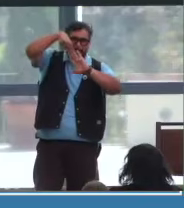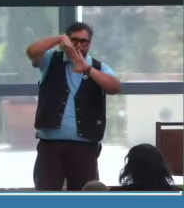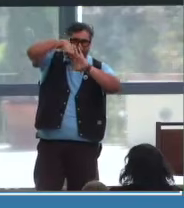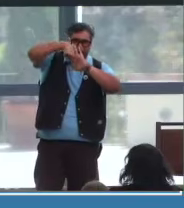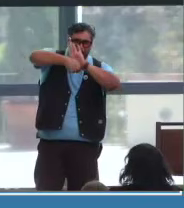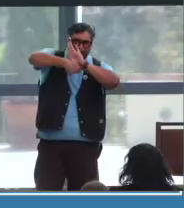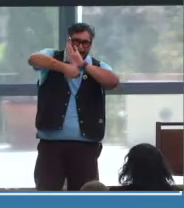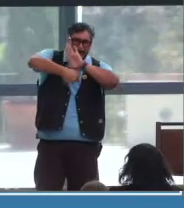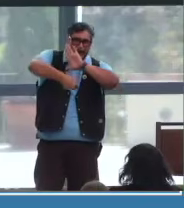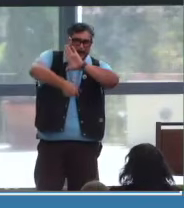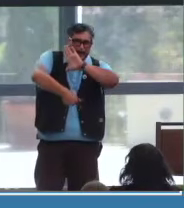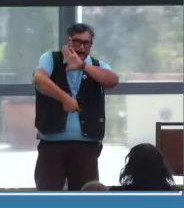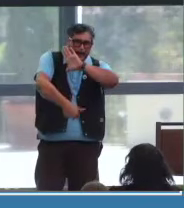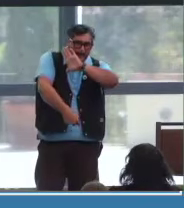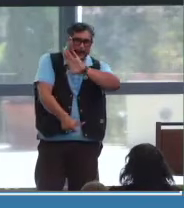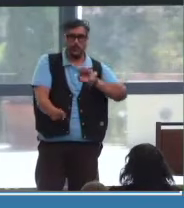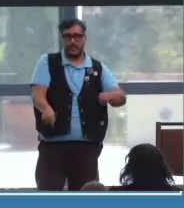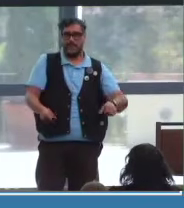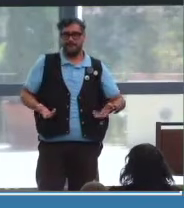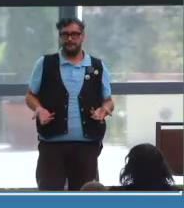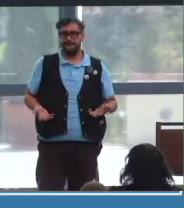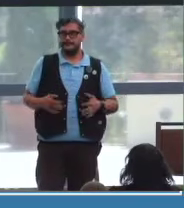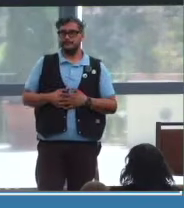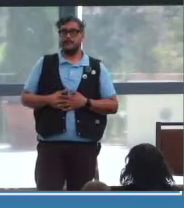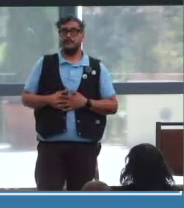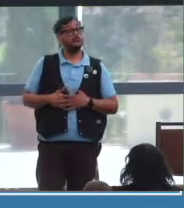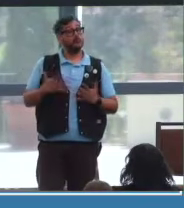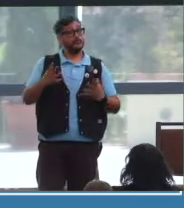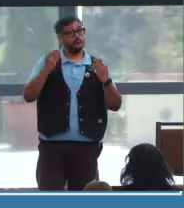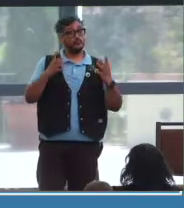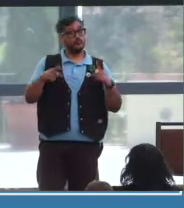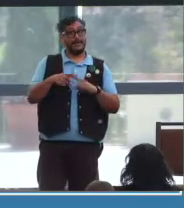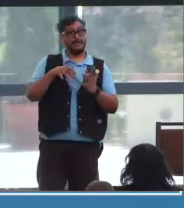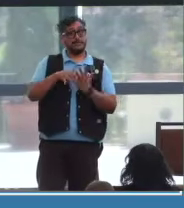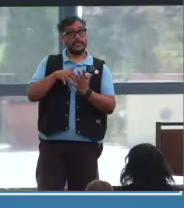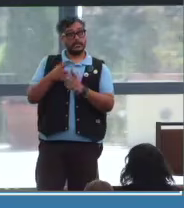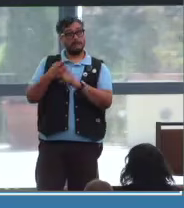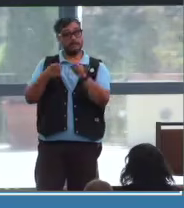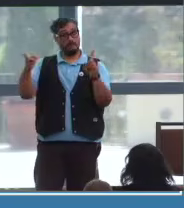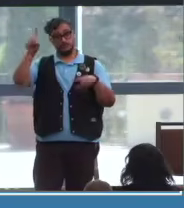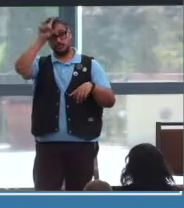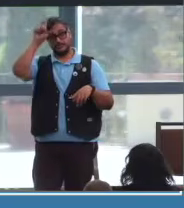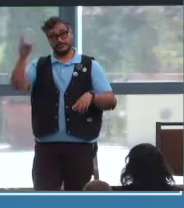pathogenic cells. So I told you about those, the studies done in Germany.